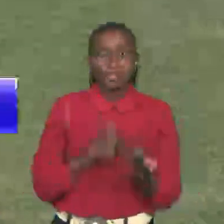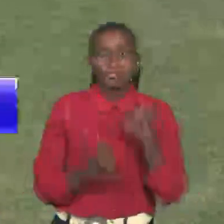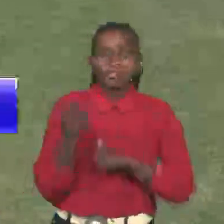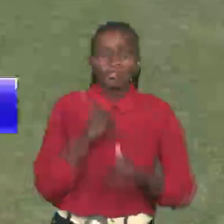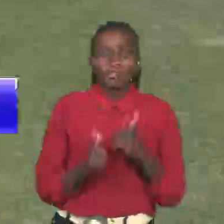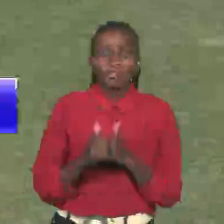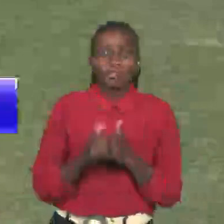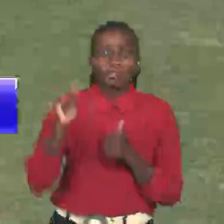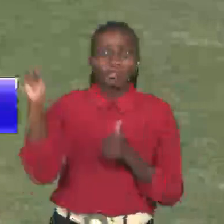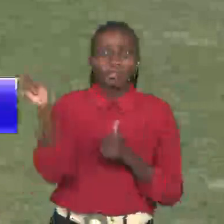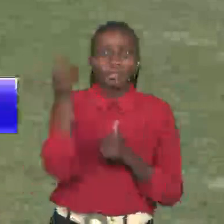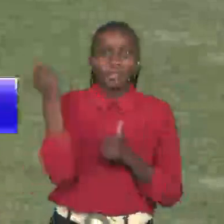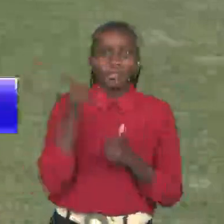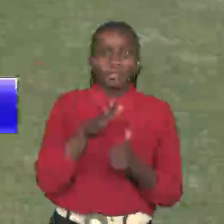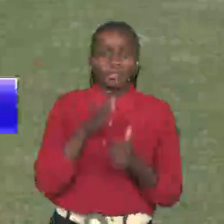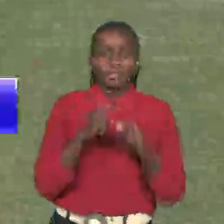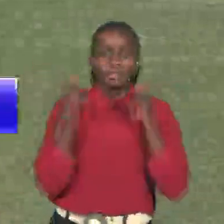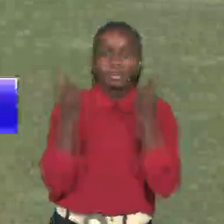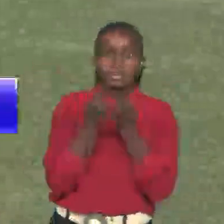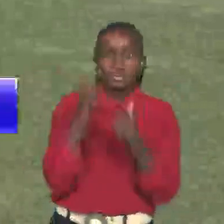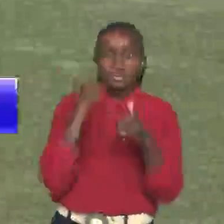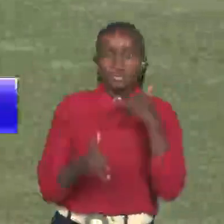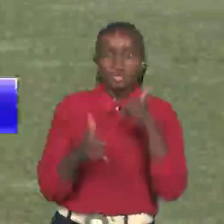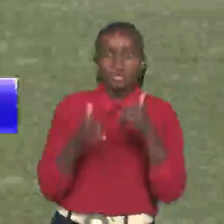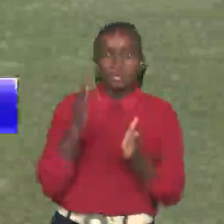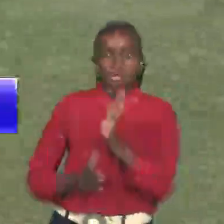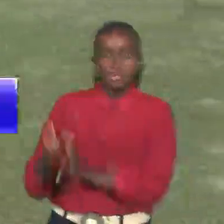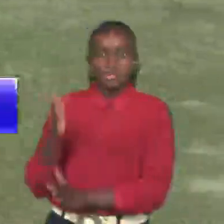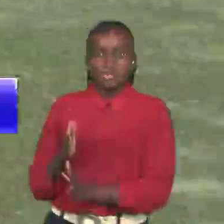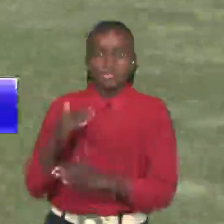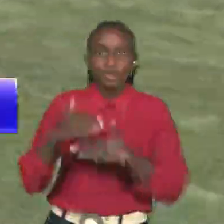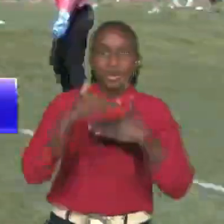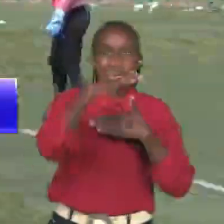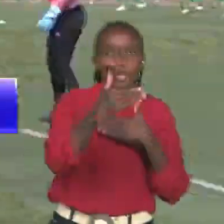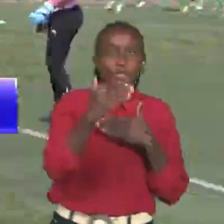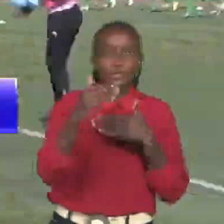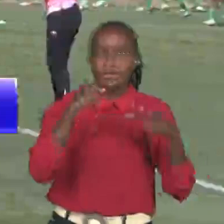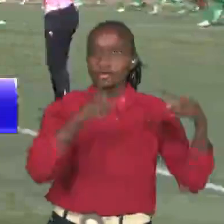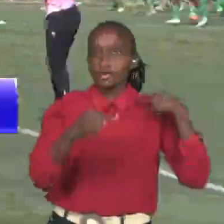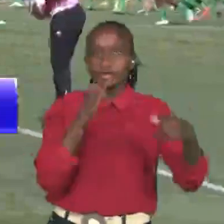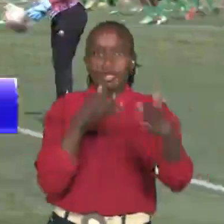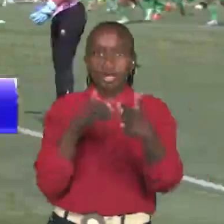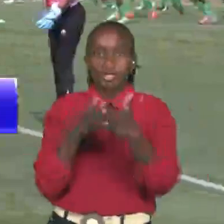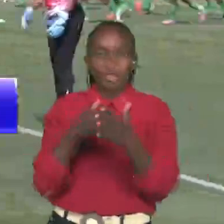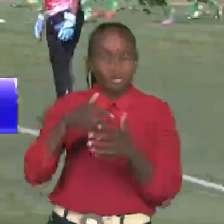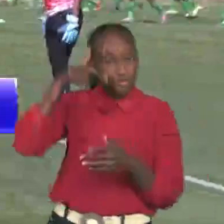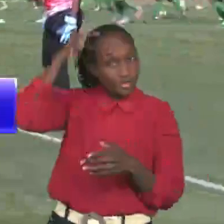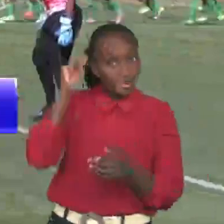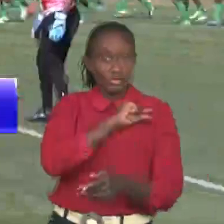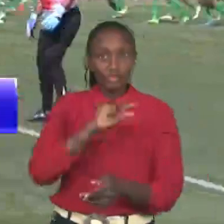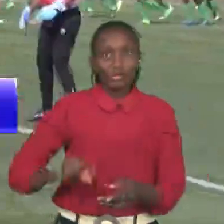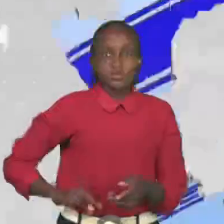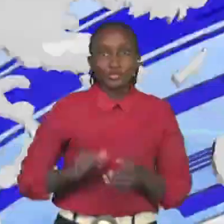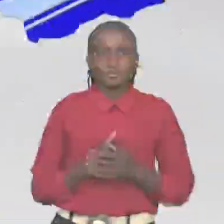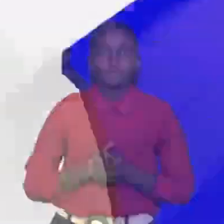the Harambee Starlets in final preparations ahead of the Olympic qualifier march against the Black Queens of Ghana.